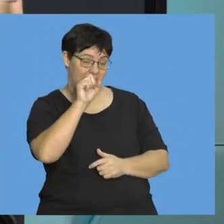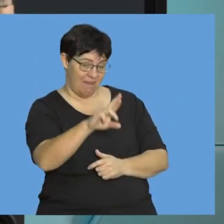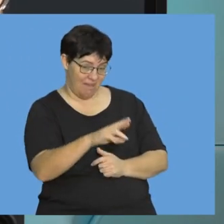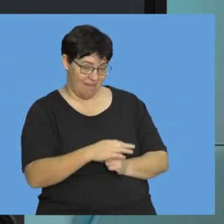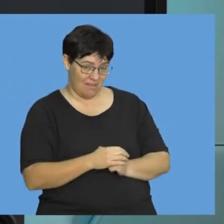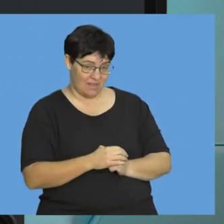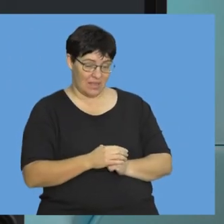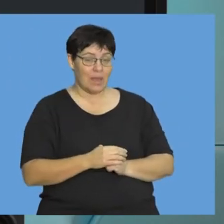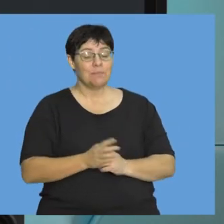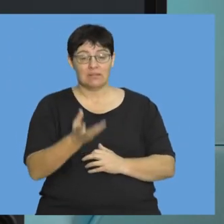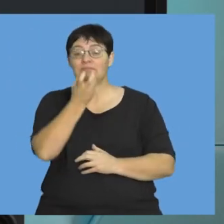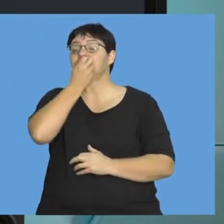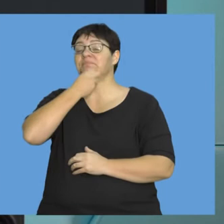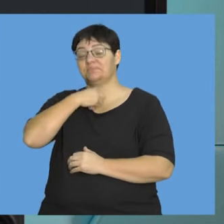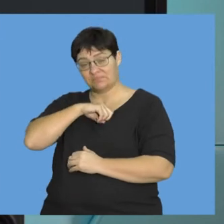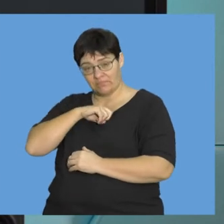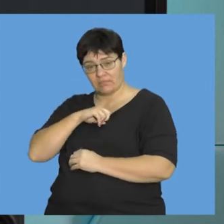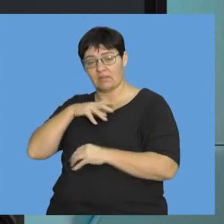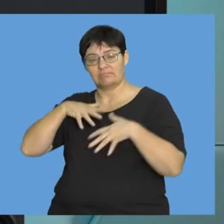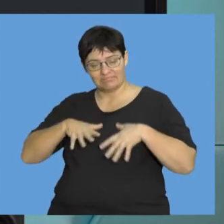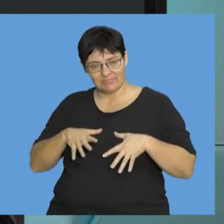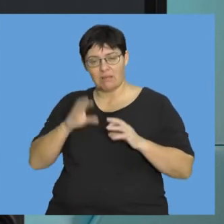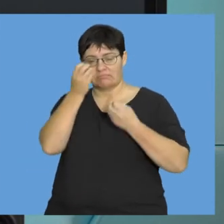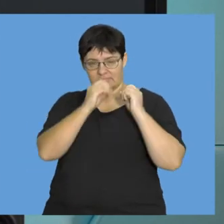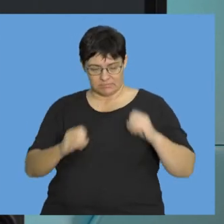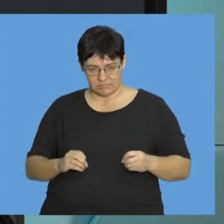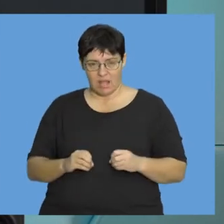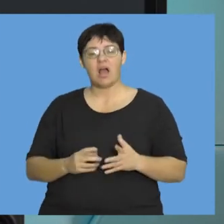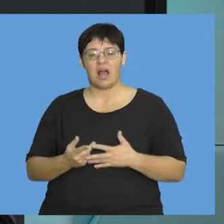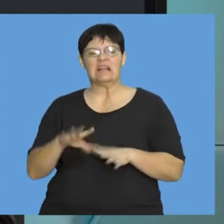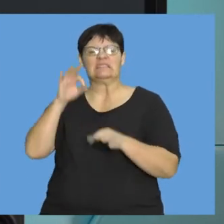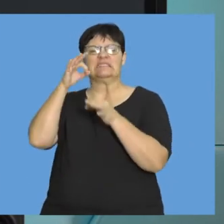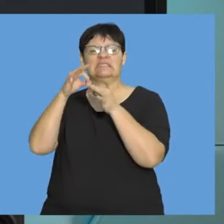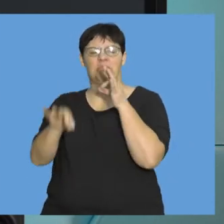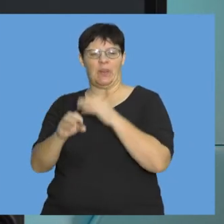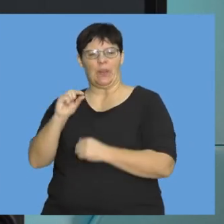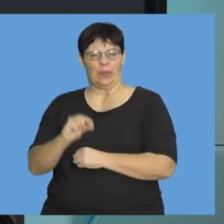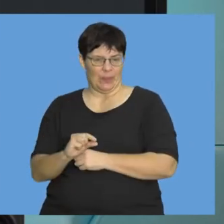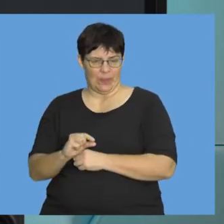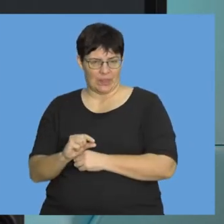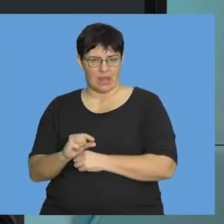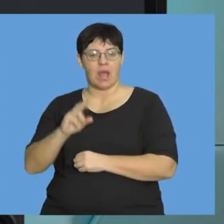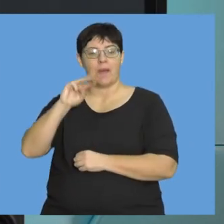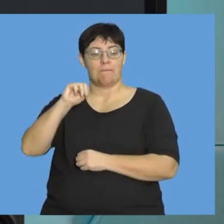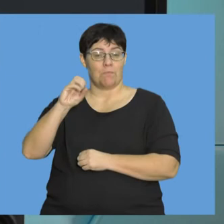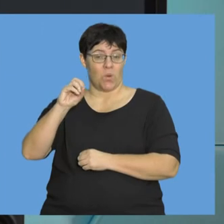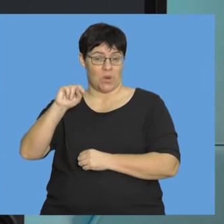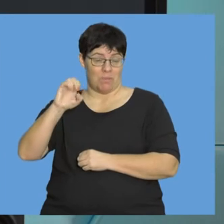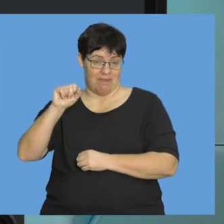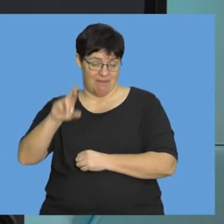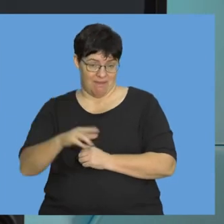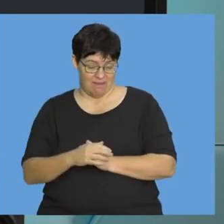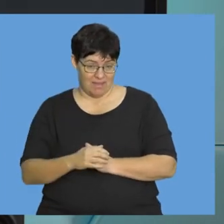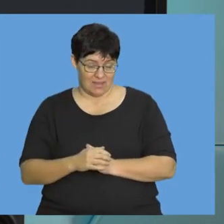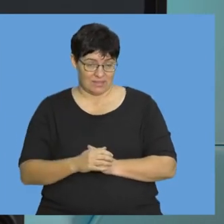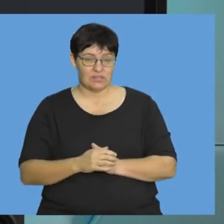And when I digest something, I need to break it down to its really, really smallest part, the monomer.